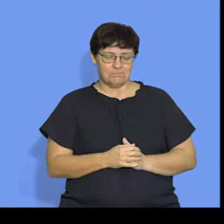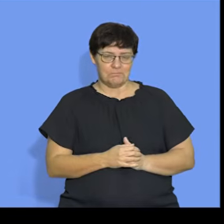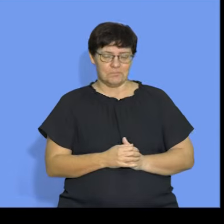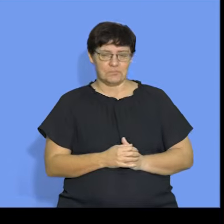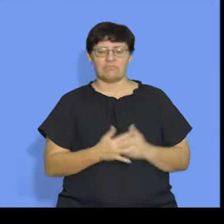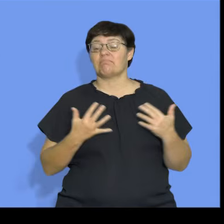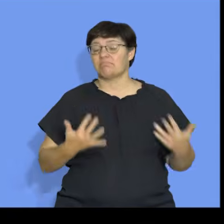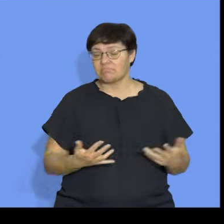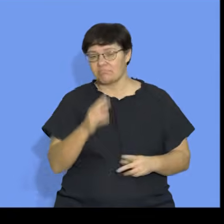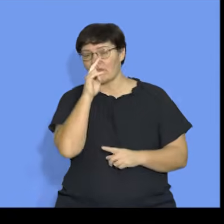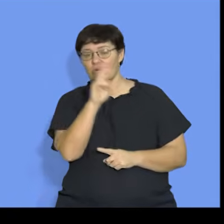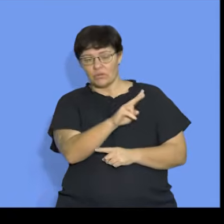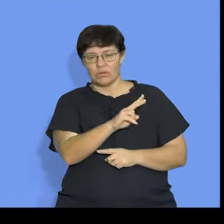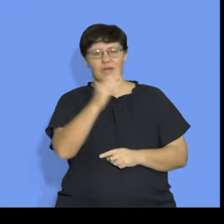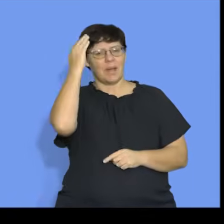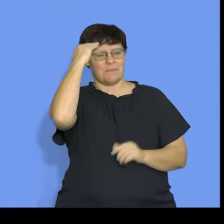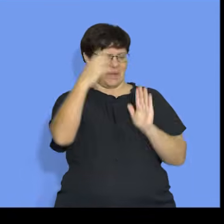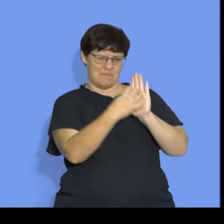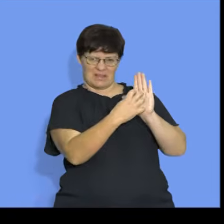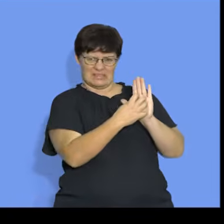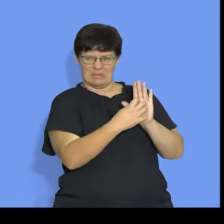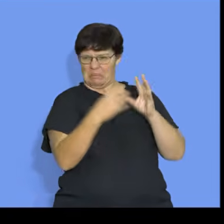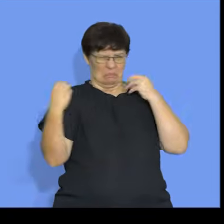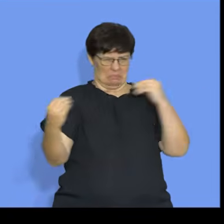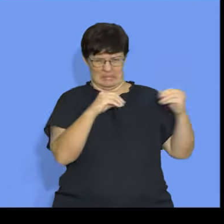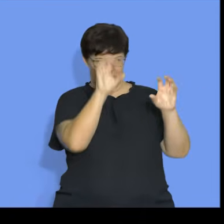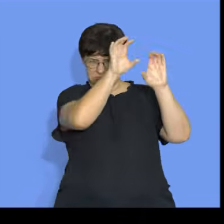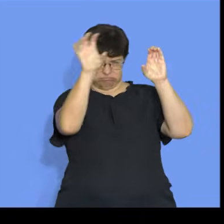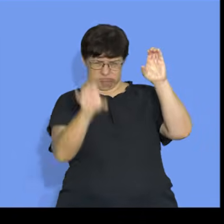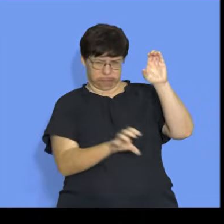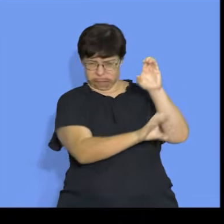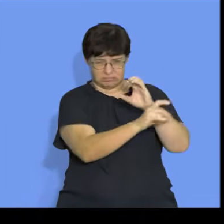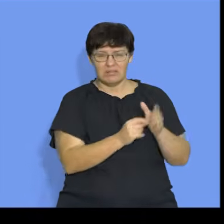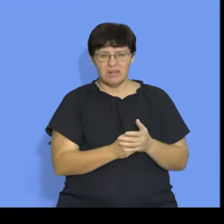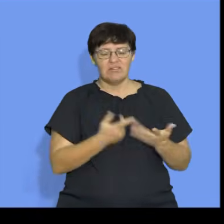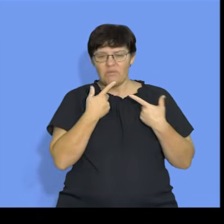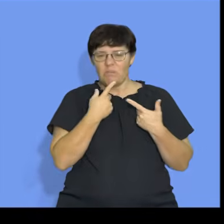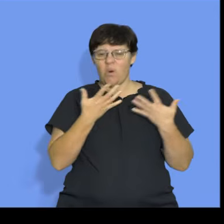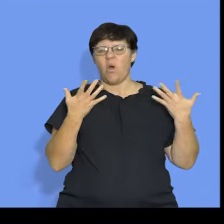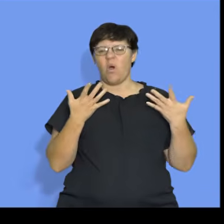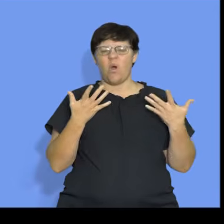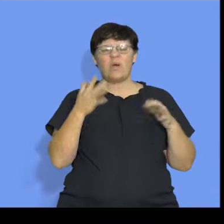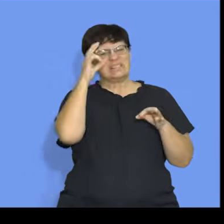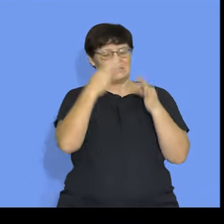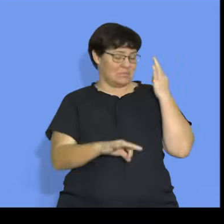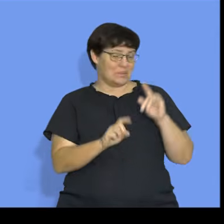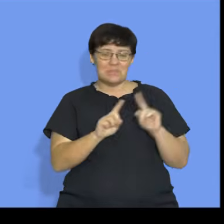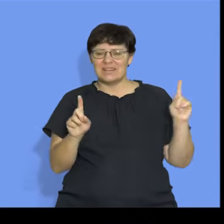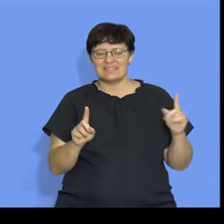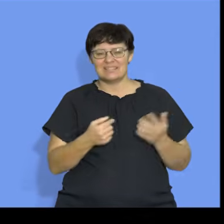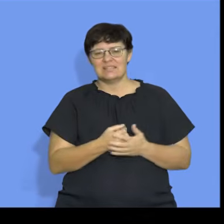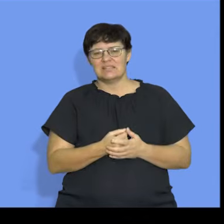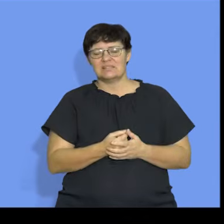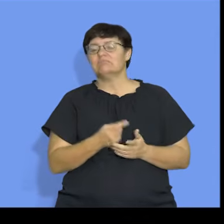Okay, if we have a look at the mind map, it's quite a busy one today. Usually I keep things quite simple, but that